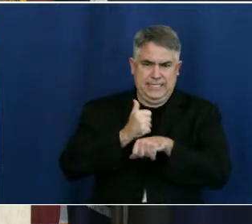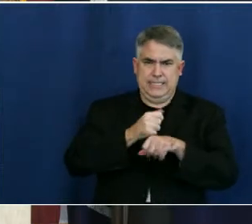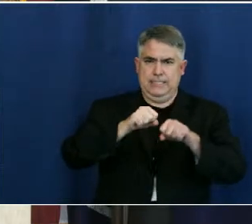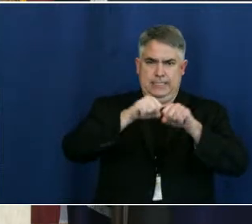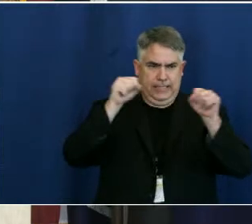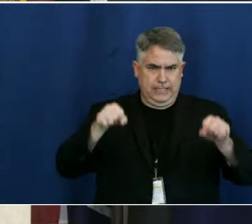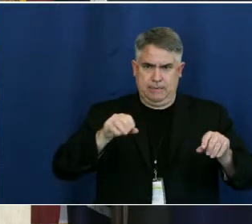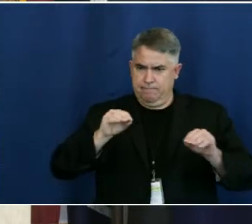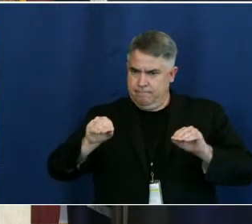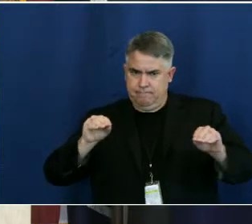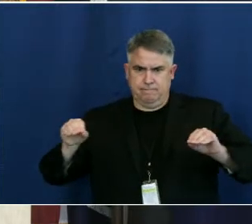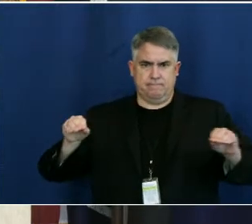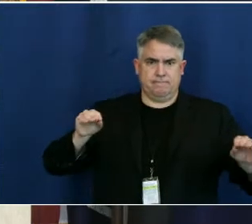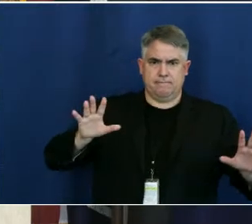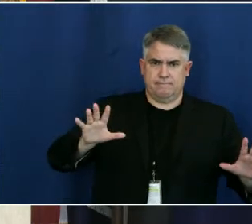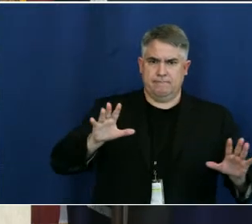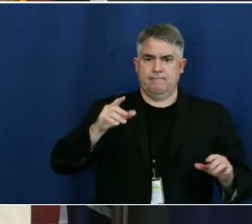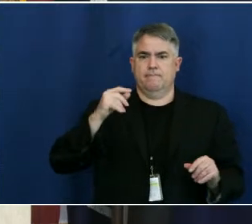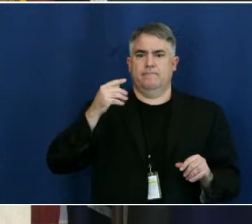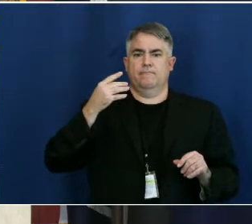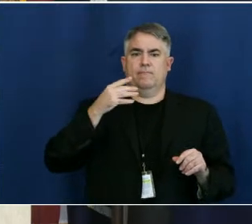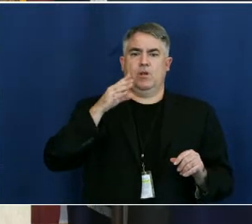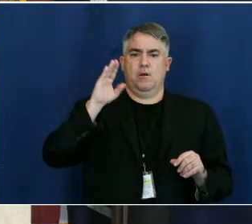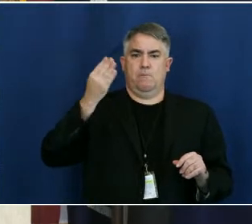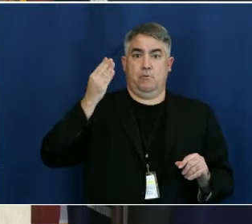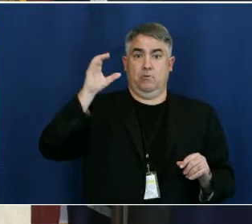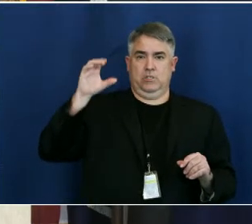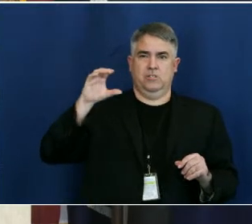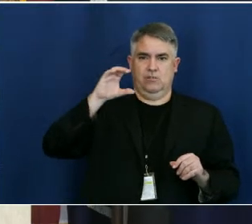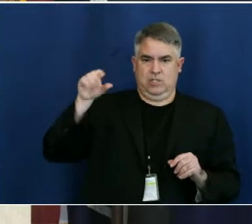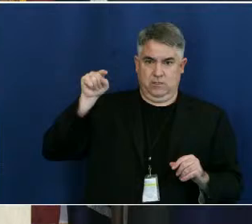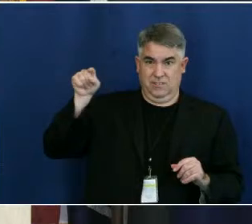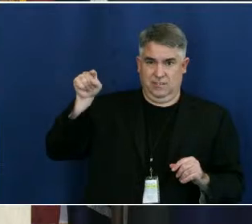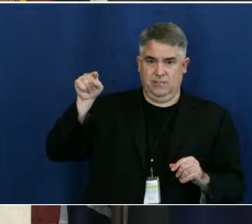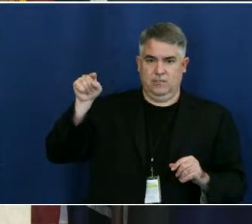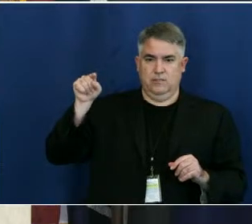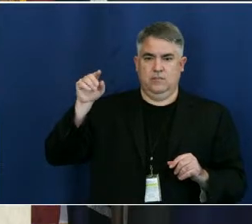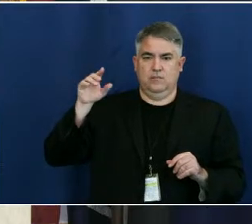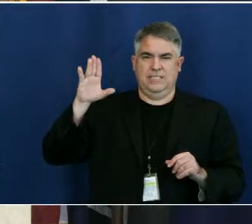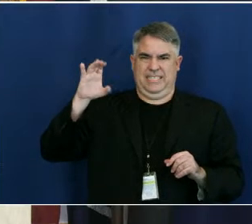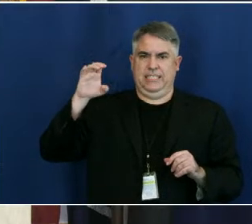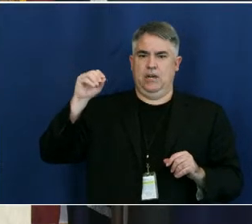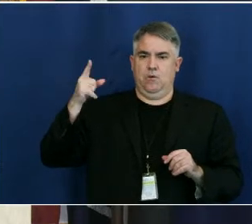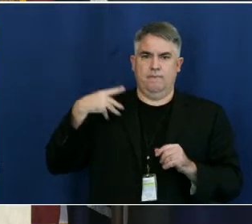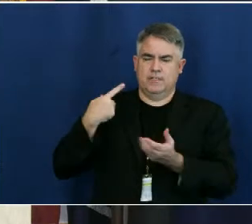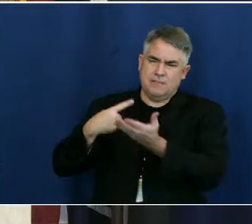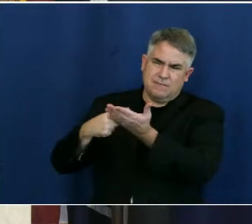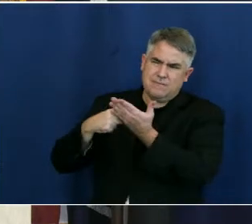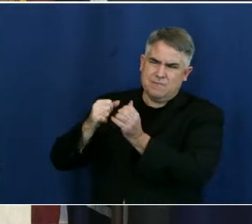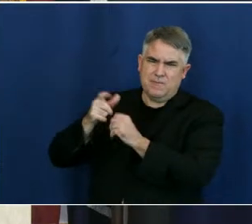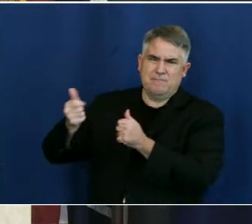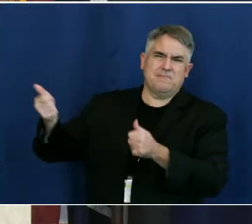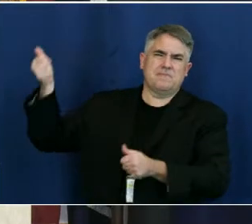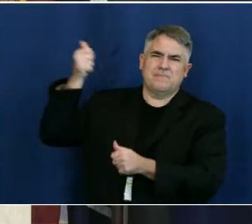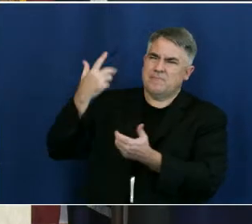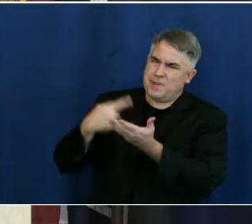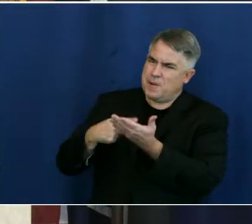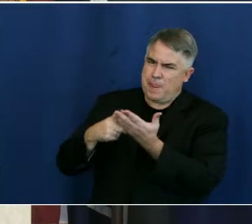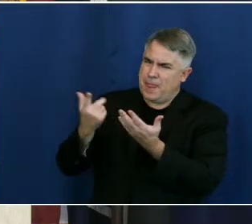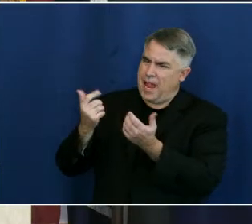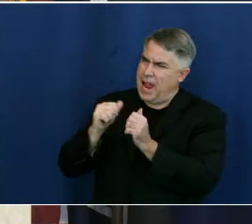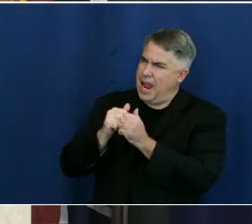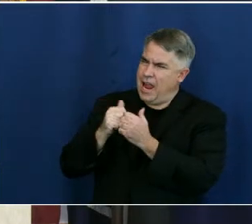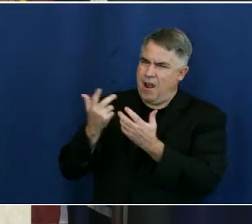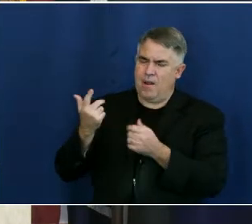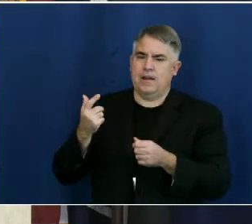Shield, where I walked through and outlined how we're doing it in San Diego County, what we're doing it. He said, as a county, he thinks we are